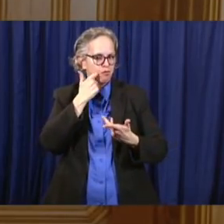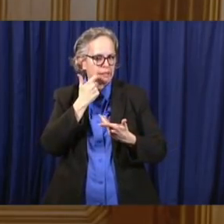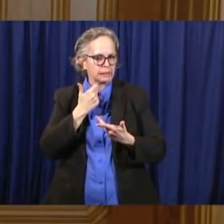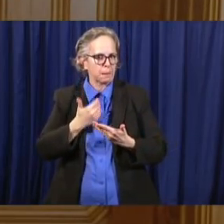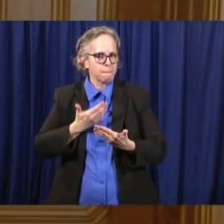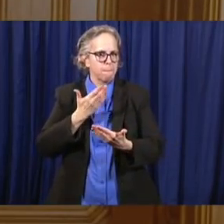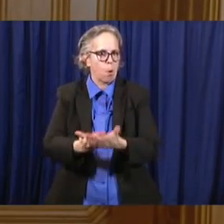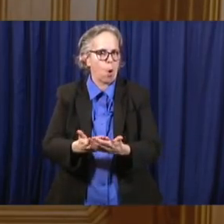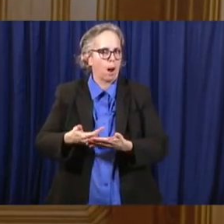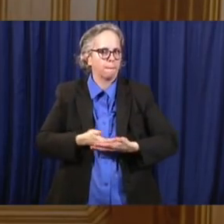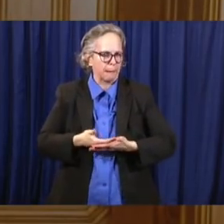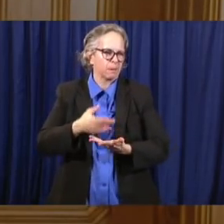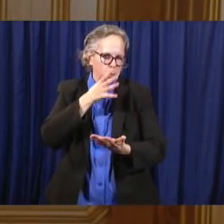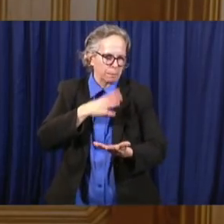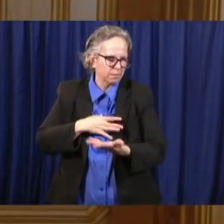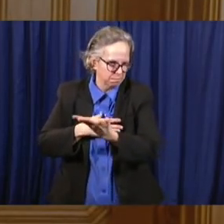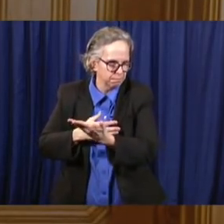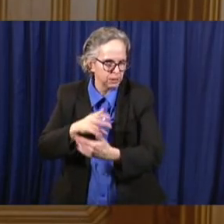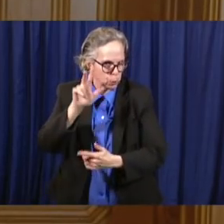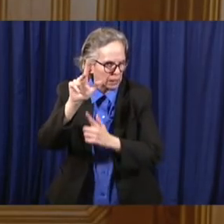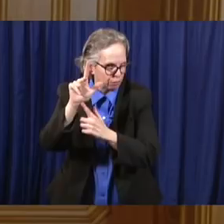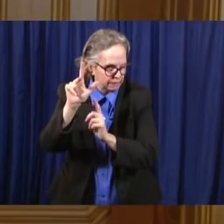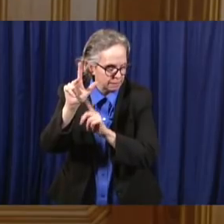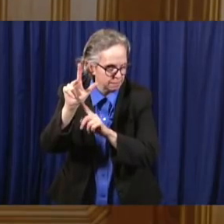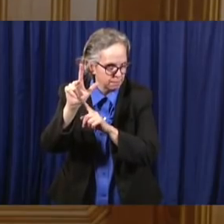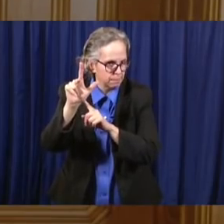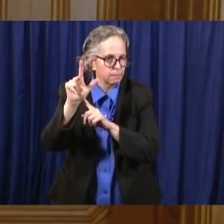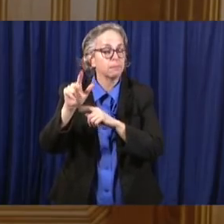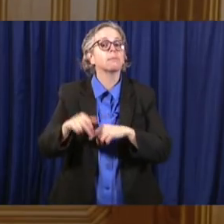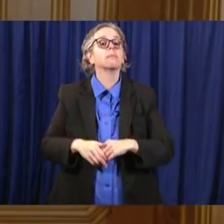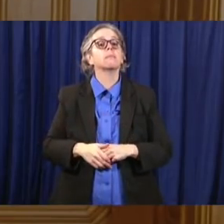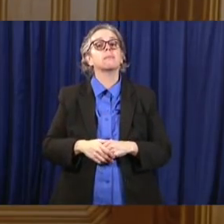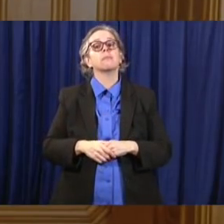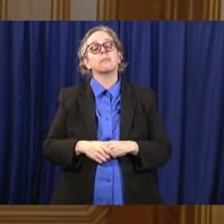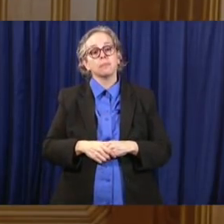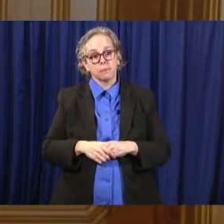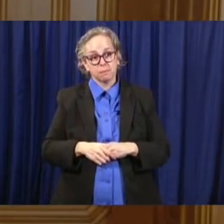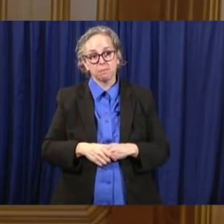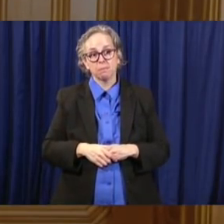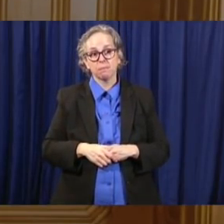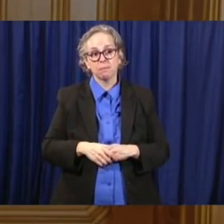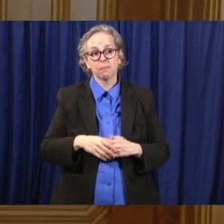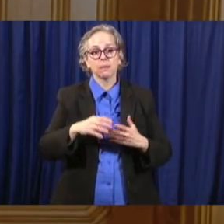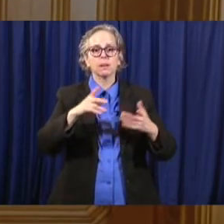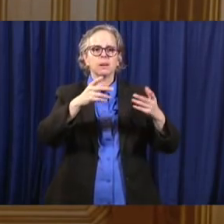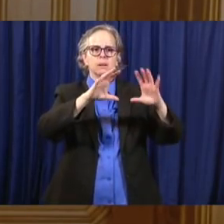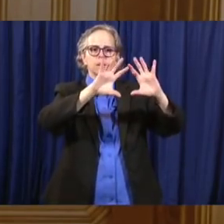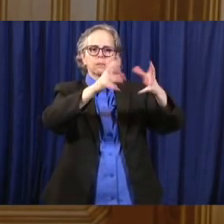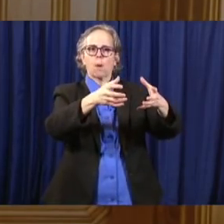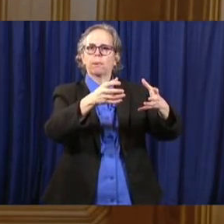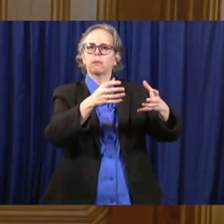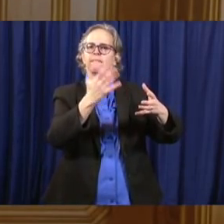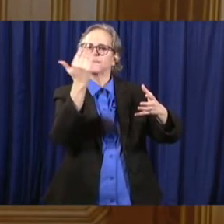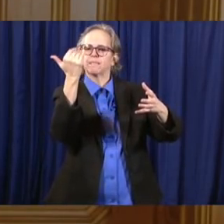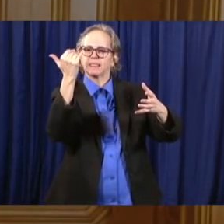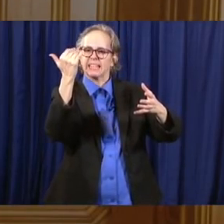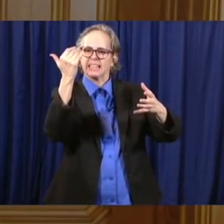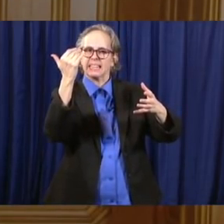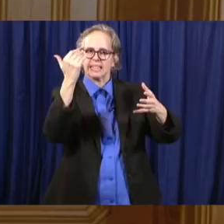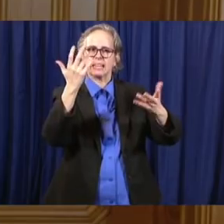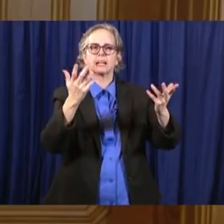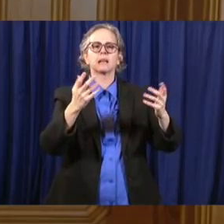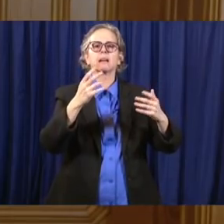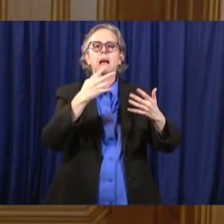I also asked at that time for the judges to take a look at 15 inmates ages 60 and